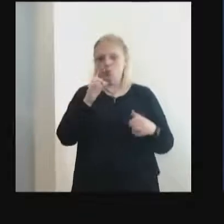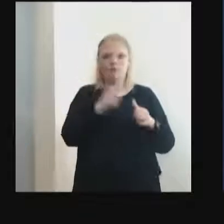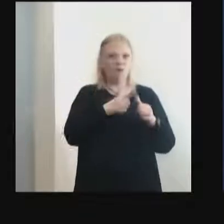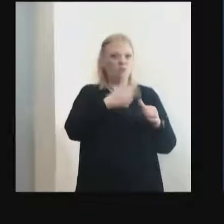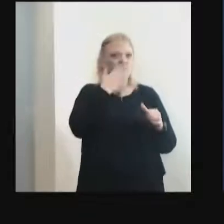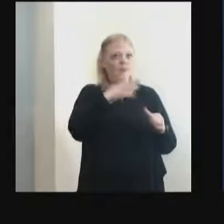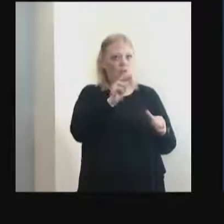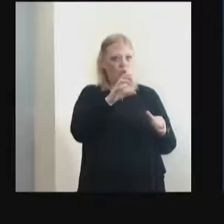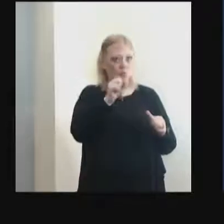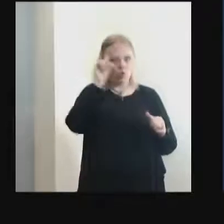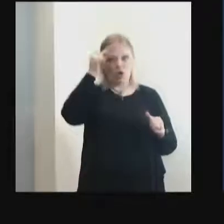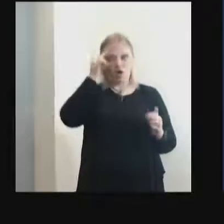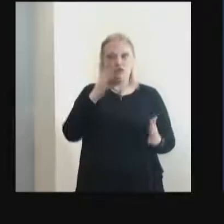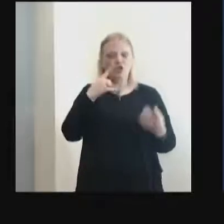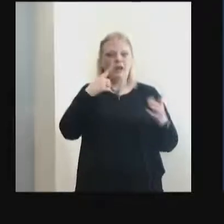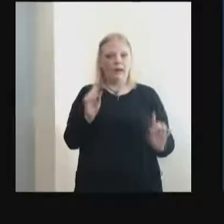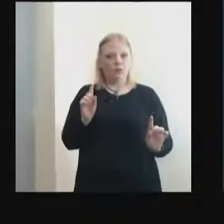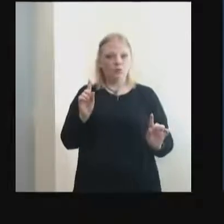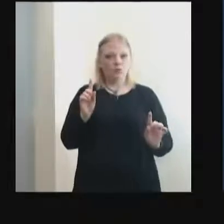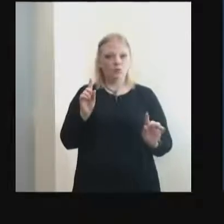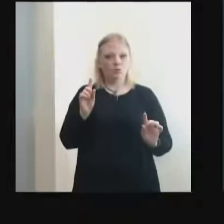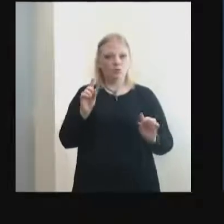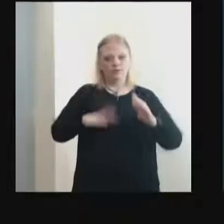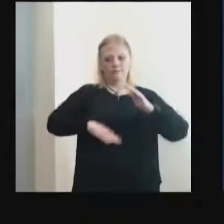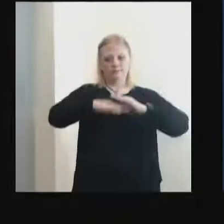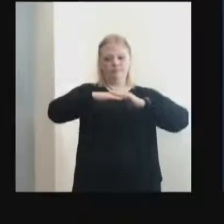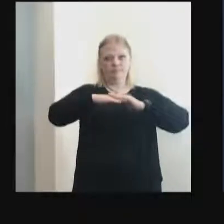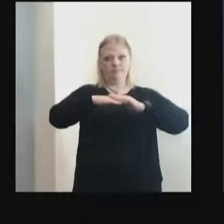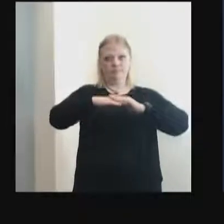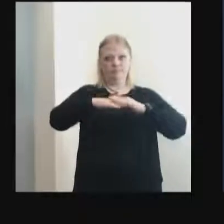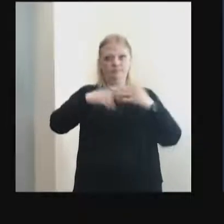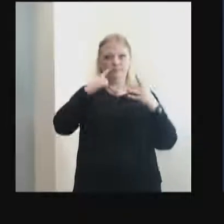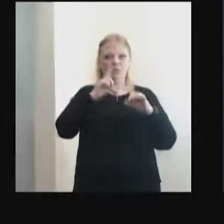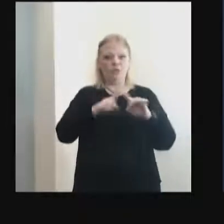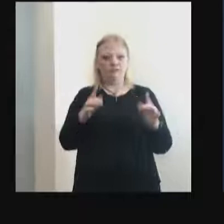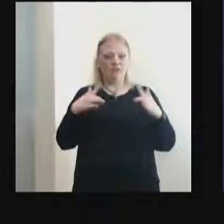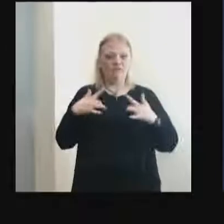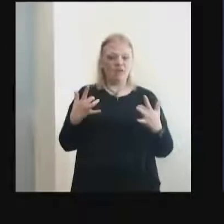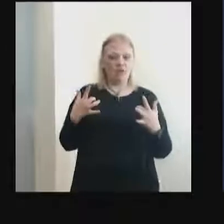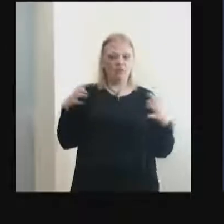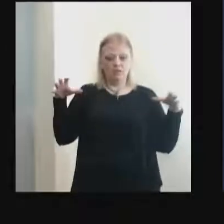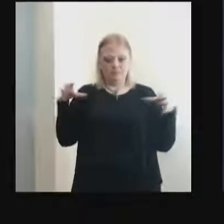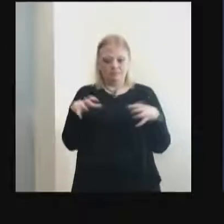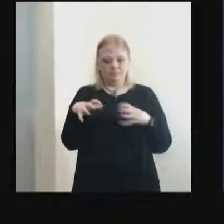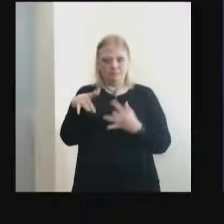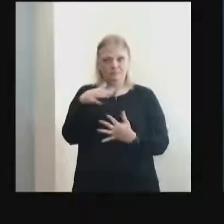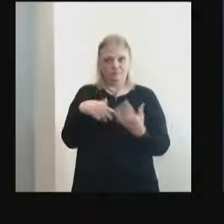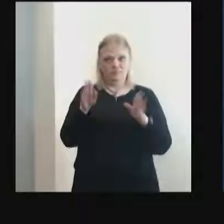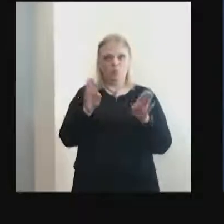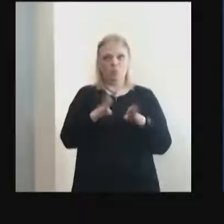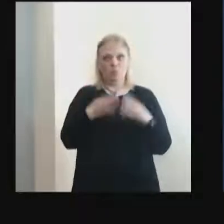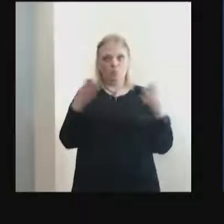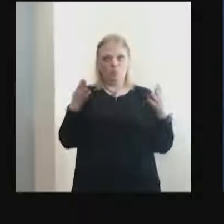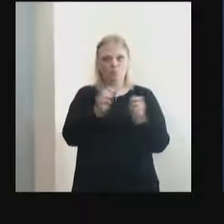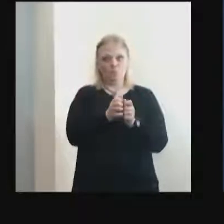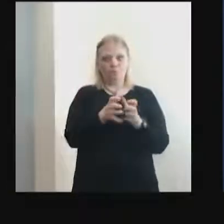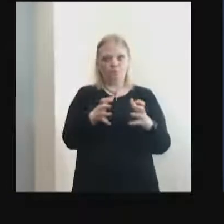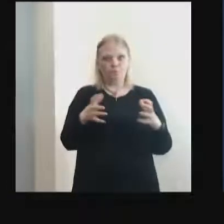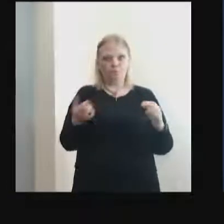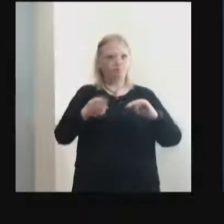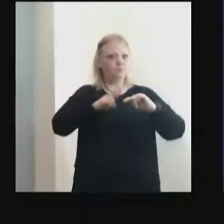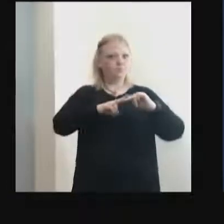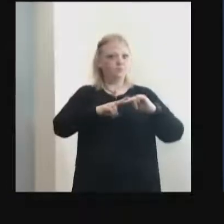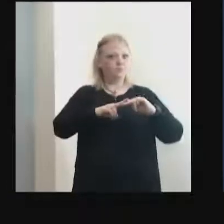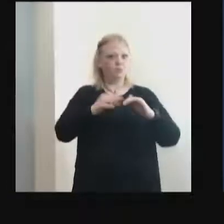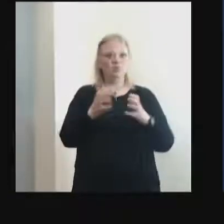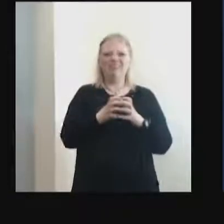governor announced that the capacity for different events and gatherings is opening up and expanding. So there have been a